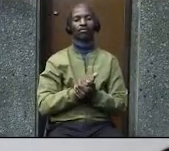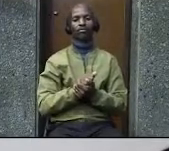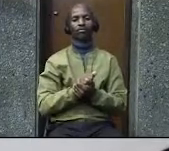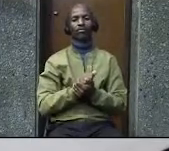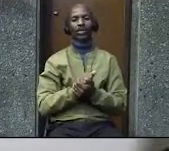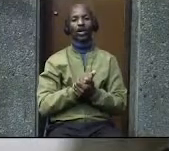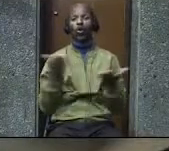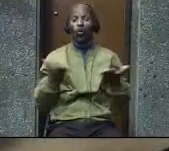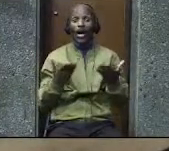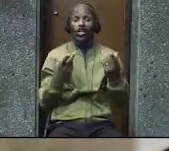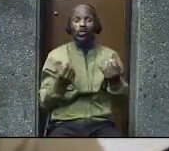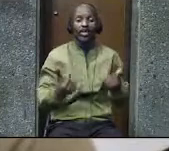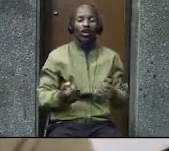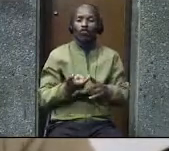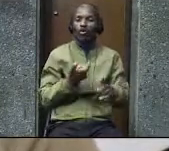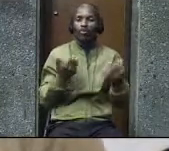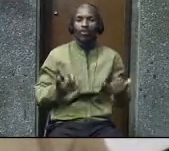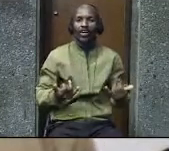Where are you doing it from?